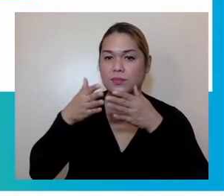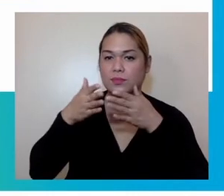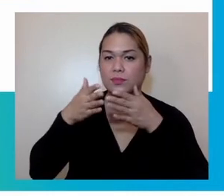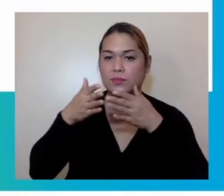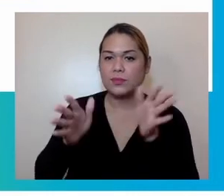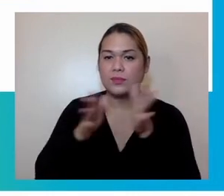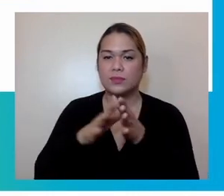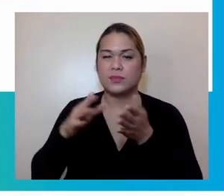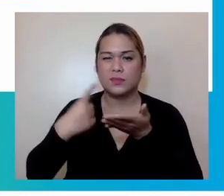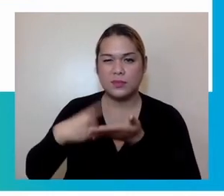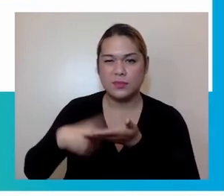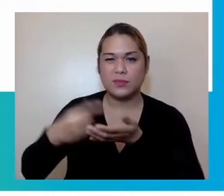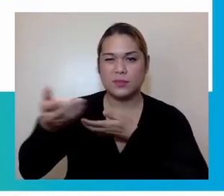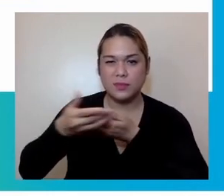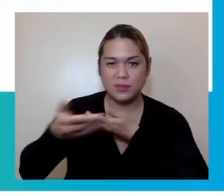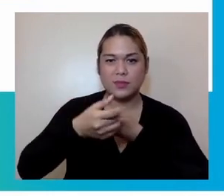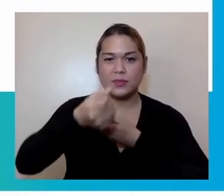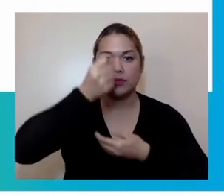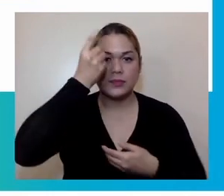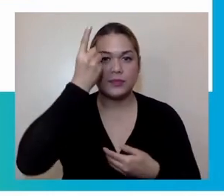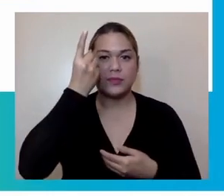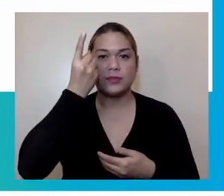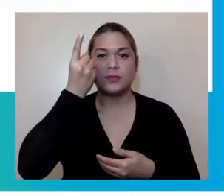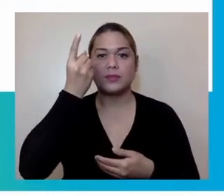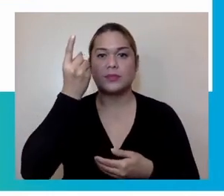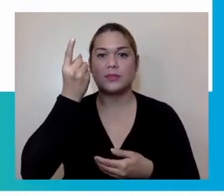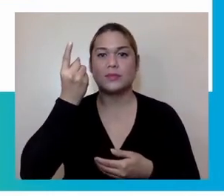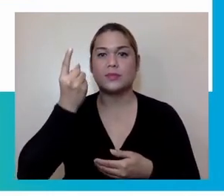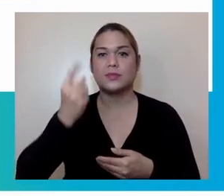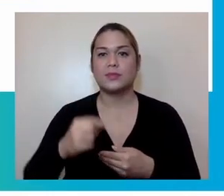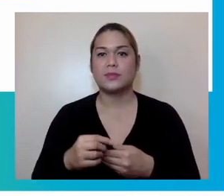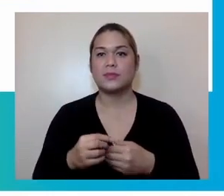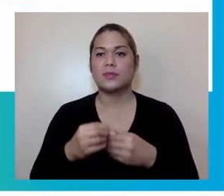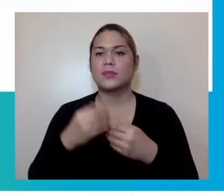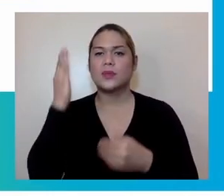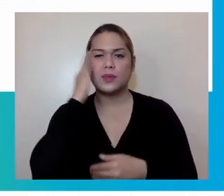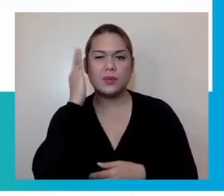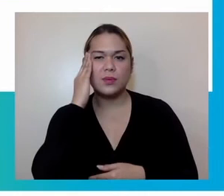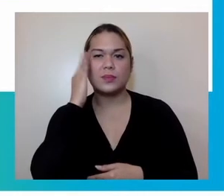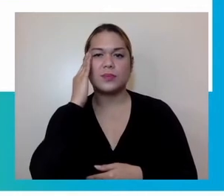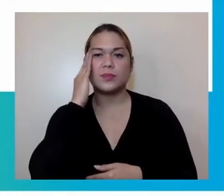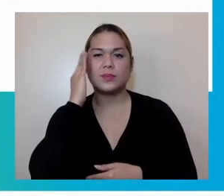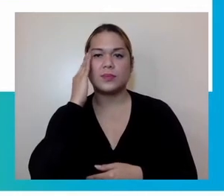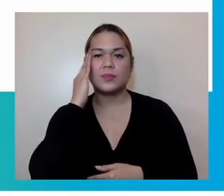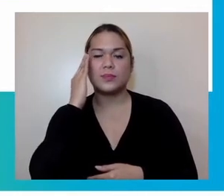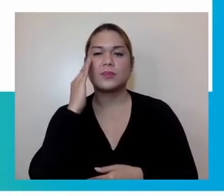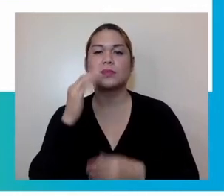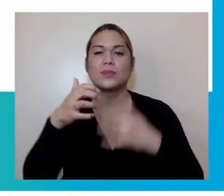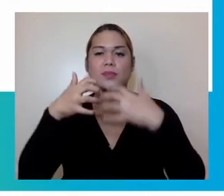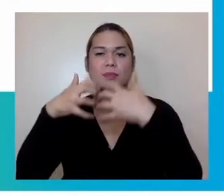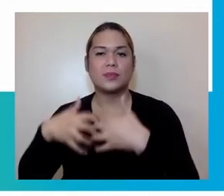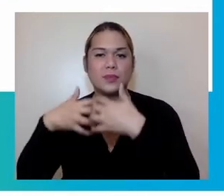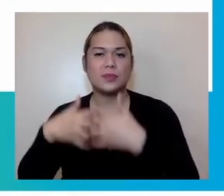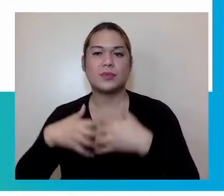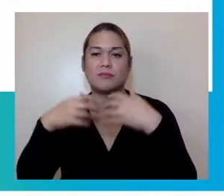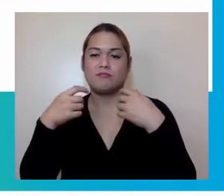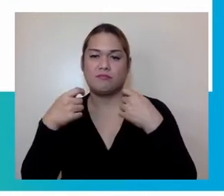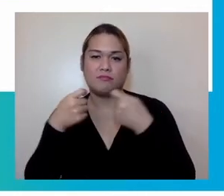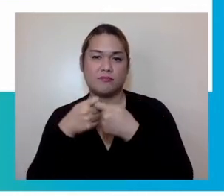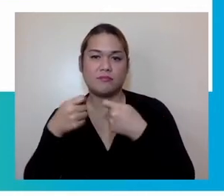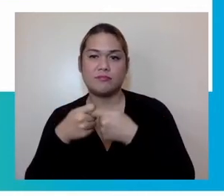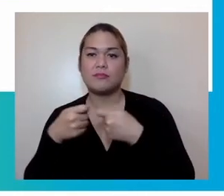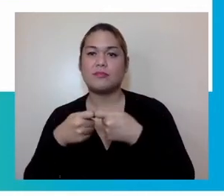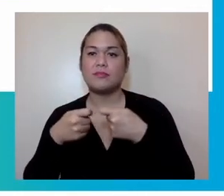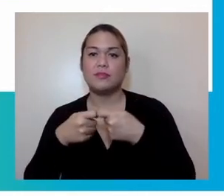The thing is, with infrastructure, especially in energy infrastructure, the risk is to become path